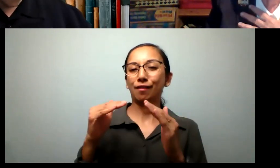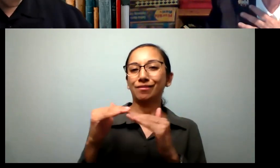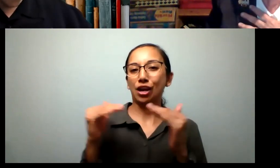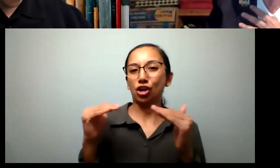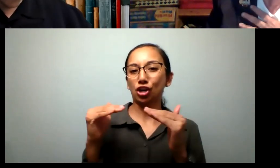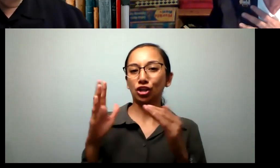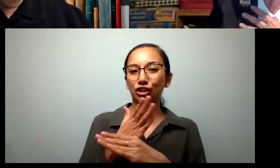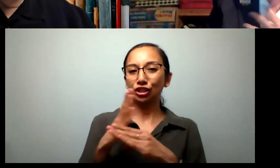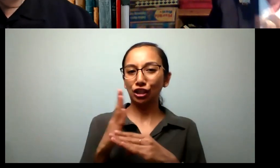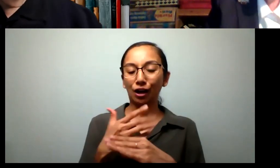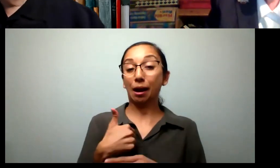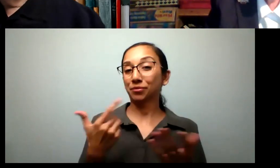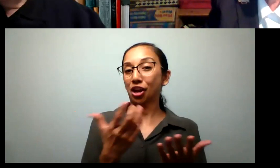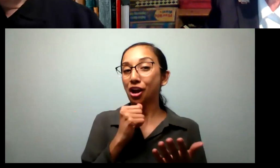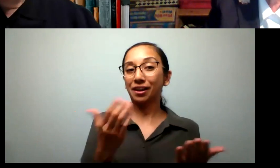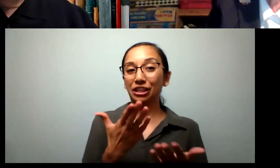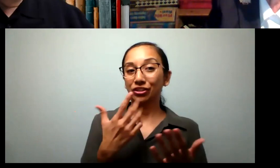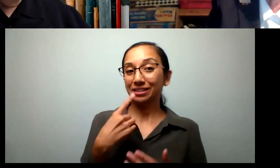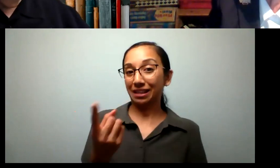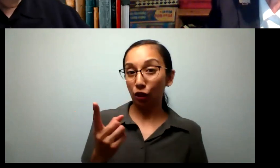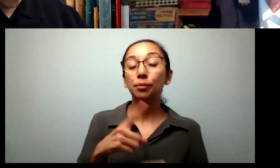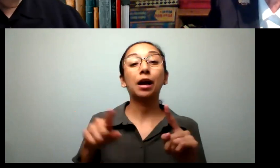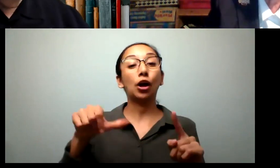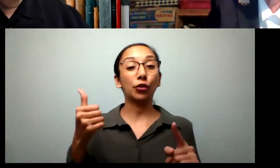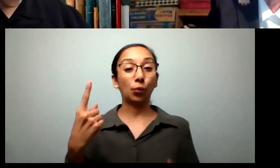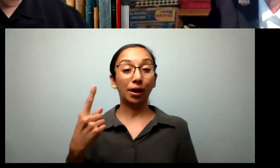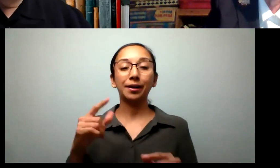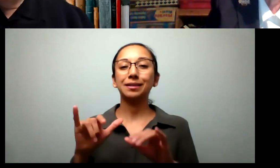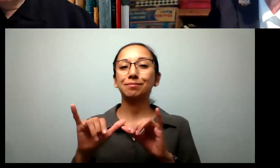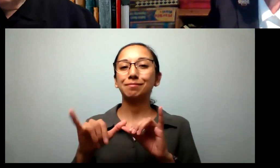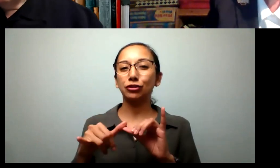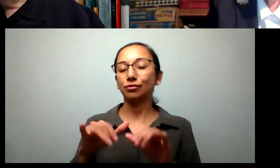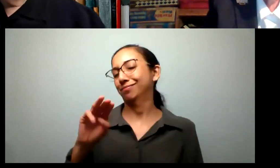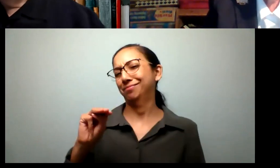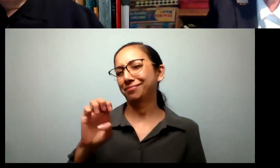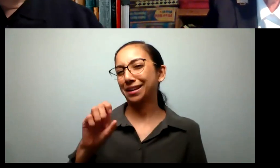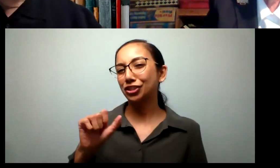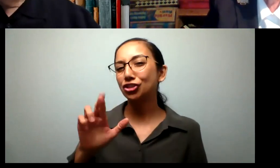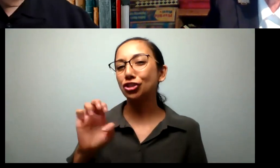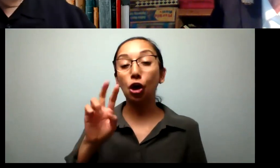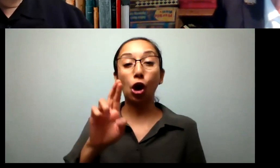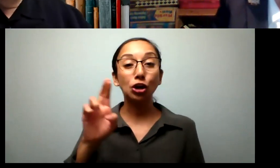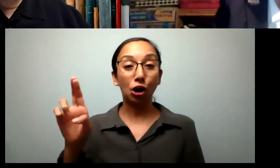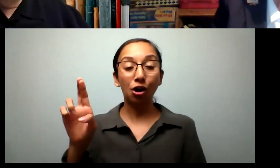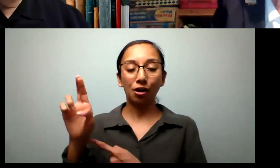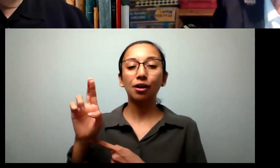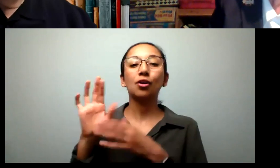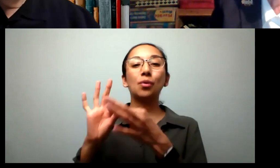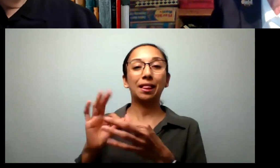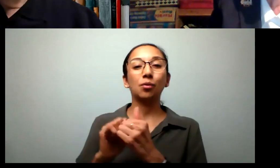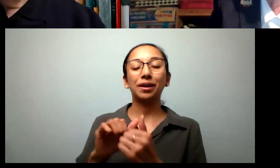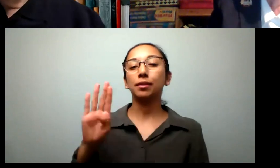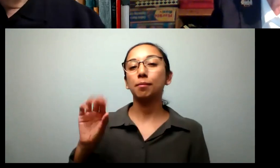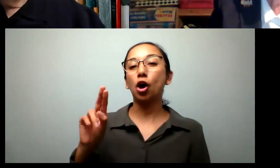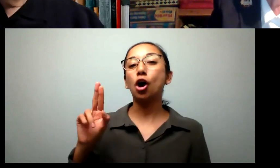on it. I'm not here to tell you that. But the other one to look for is Measure RR, which has to do with a bond issue that